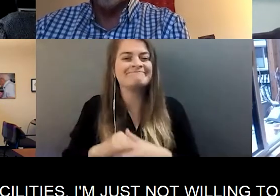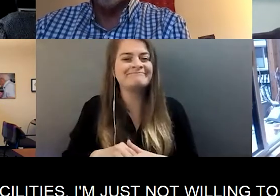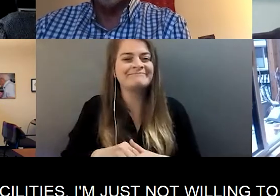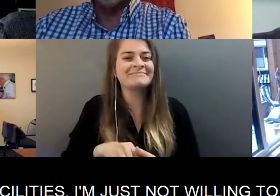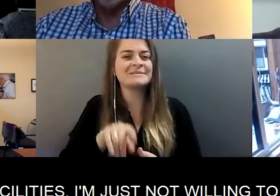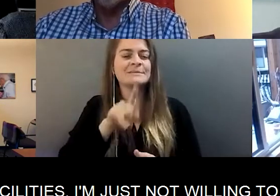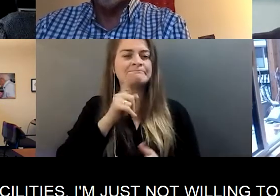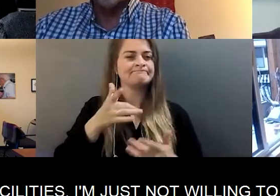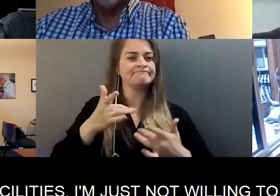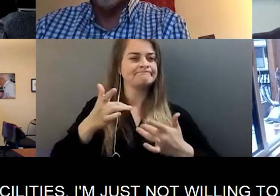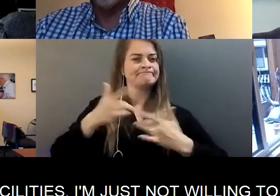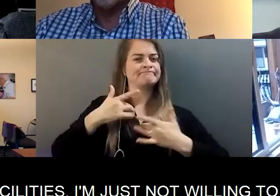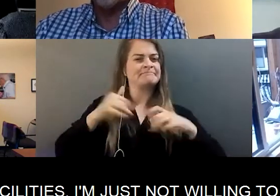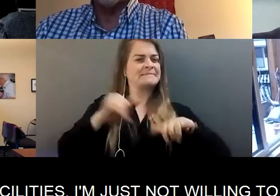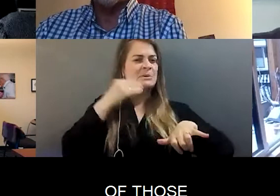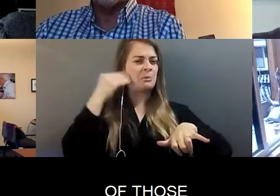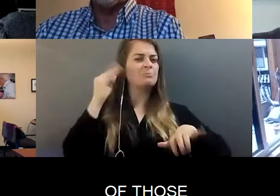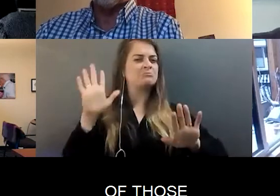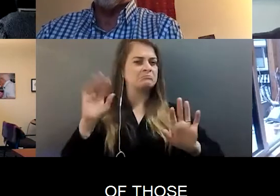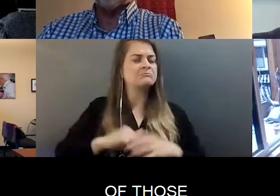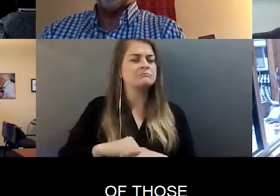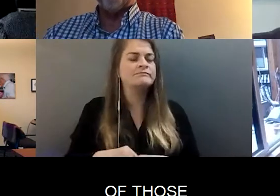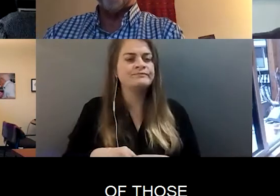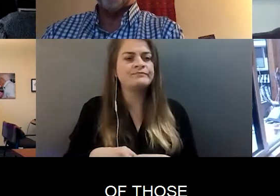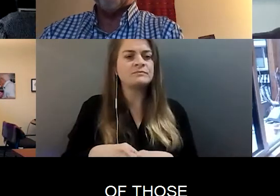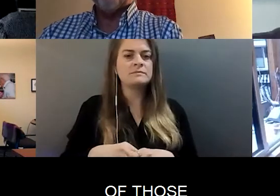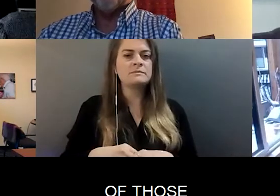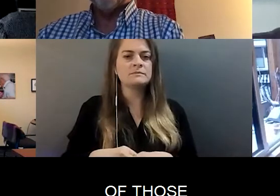just not willing to take any of those risks.